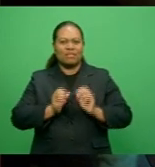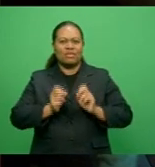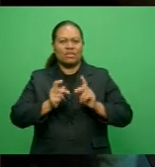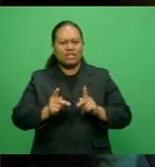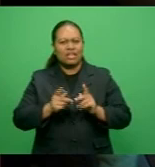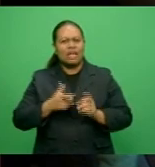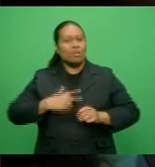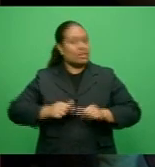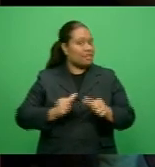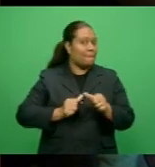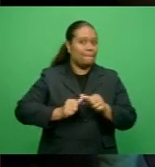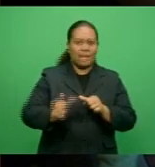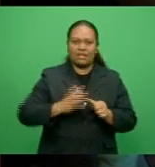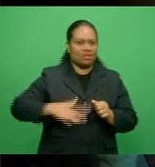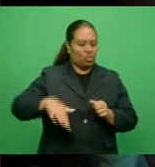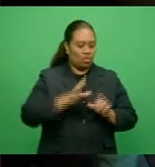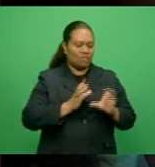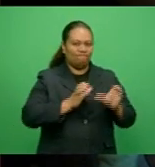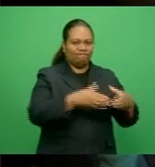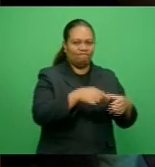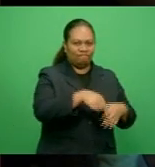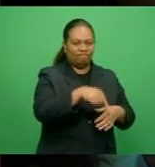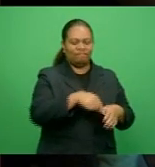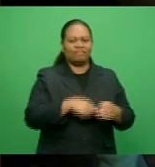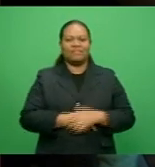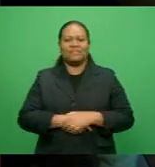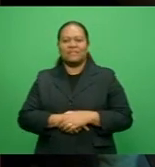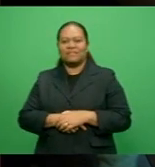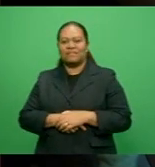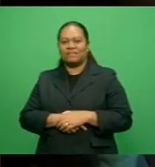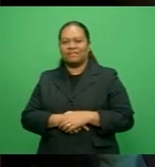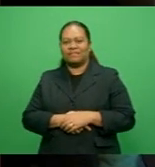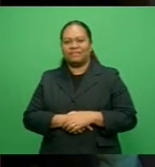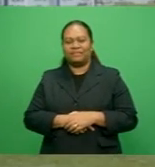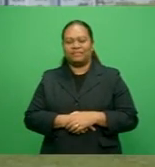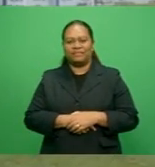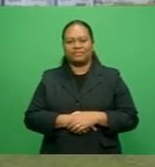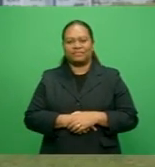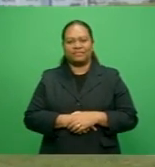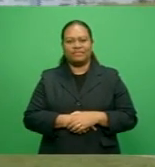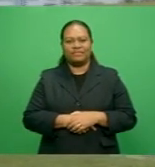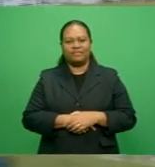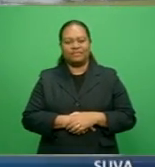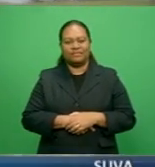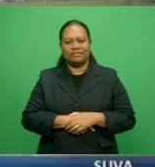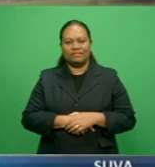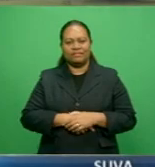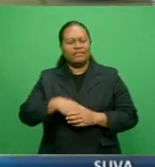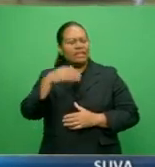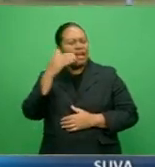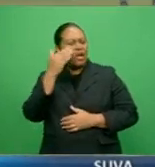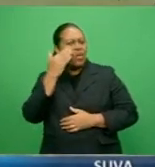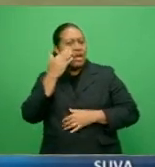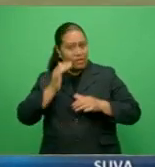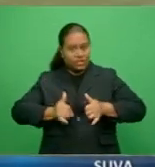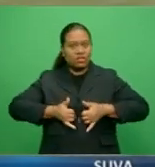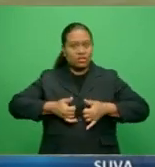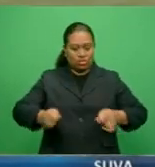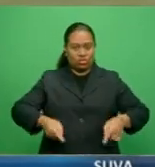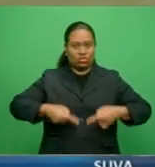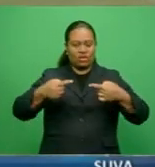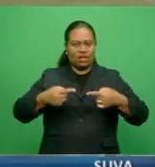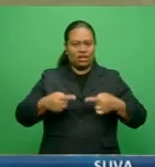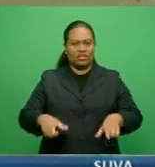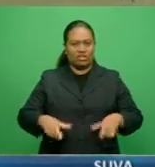of the best go head-to-head right from the pool stage. Tali Materakula has more. Aware of the challenges that awaits,